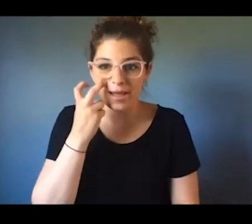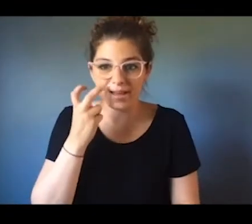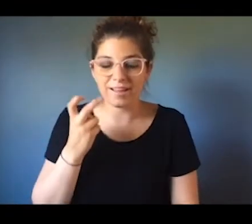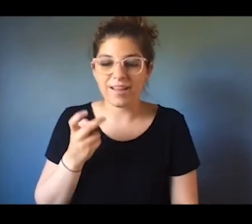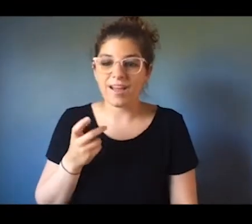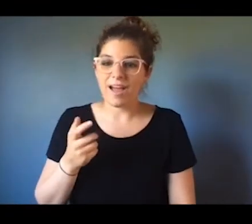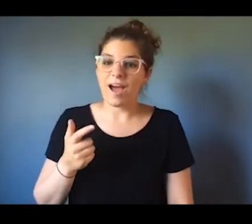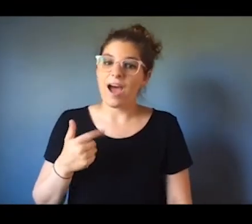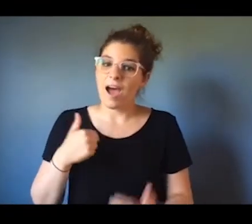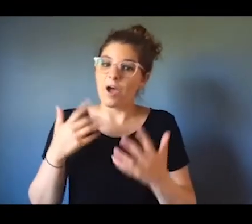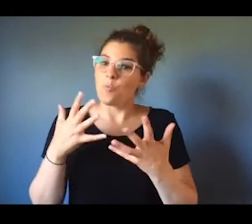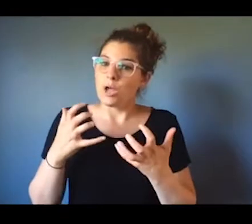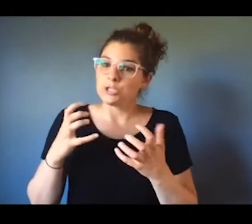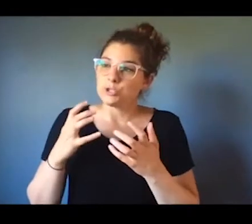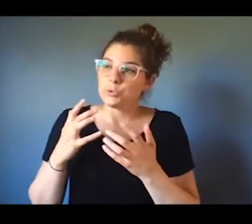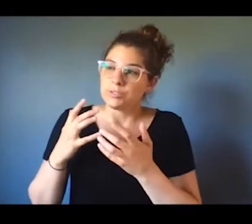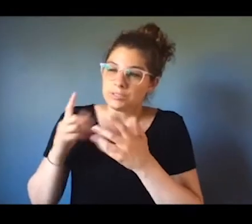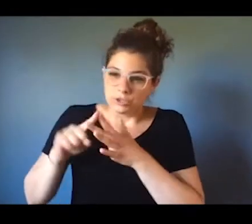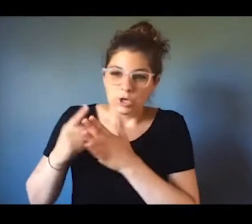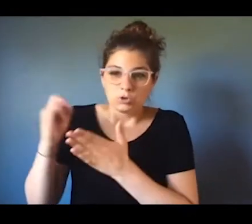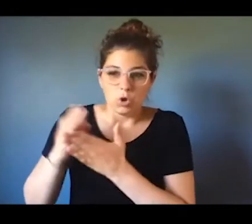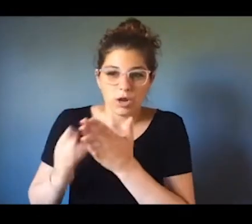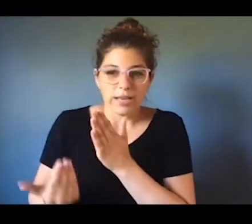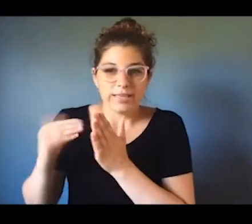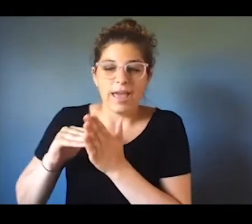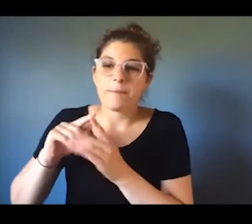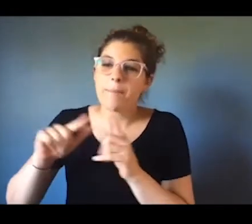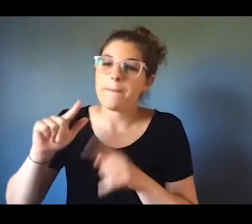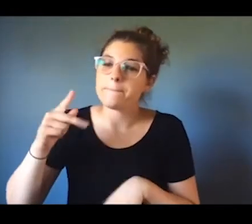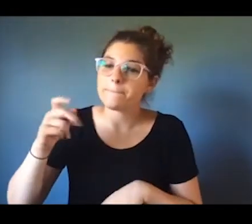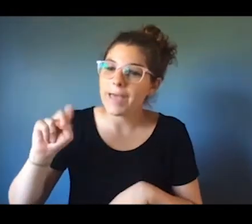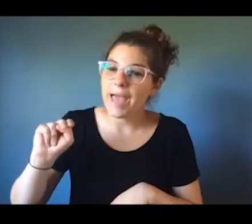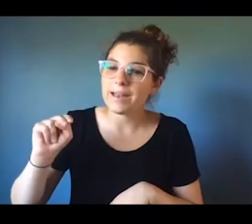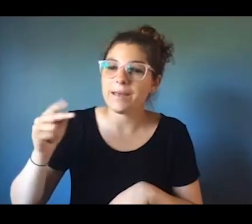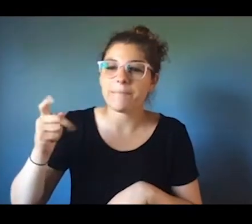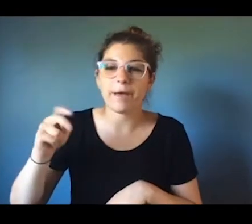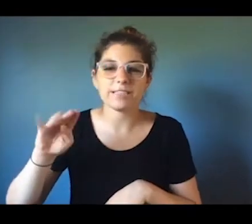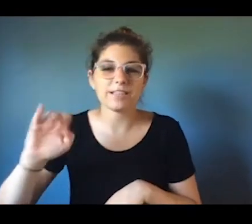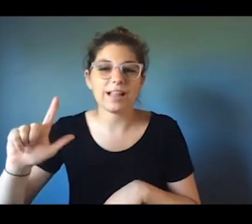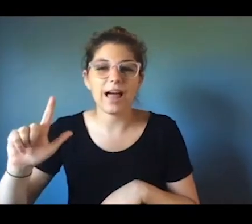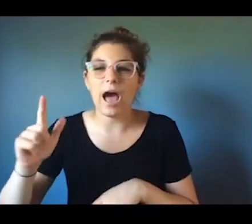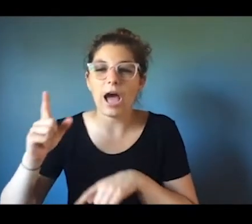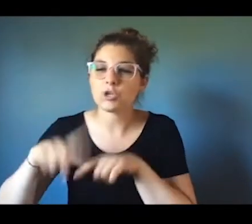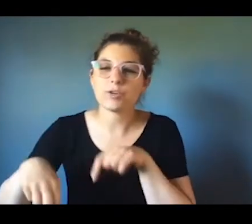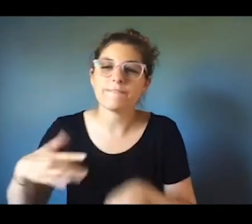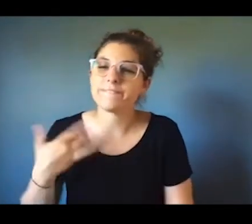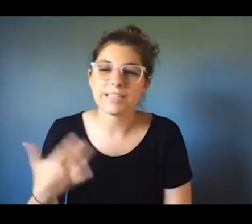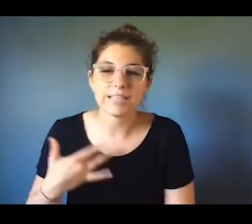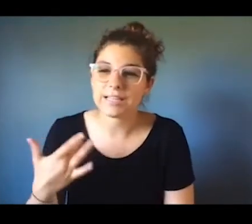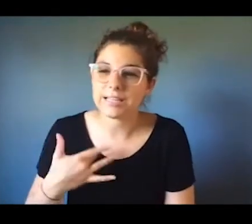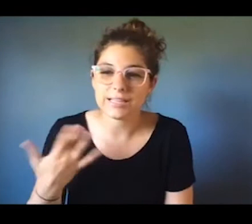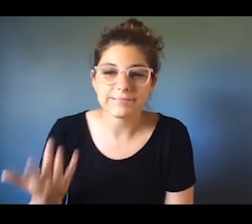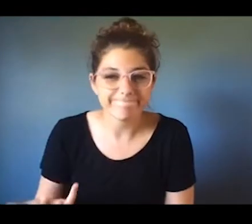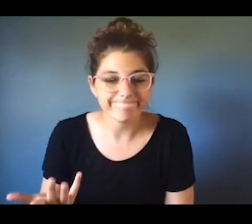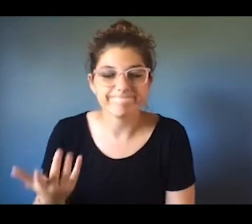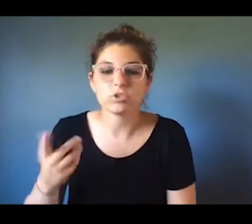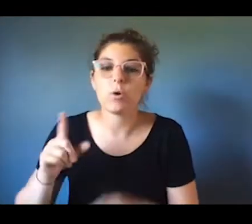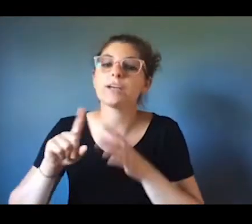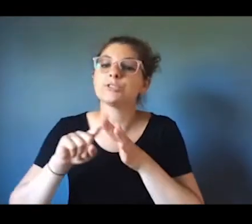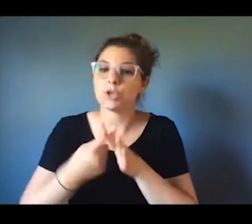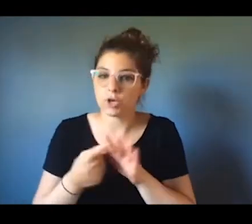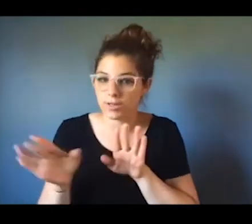I lost my eyesight. And I wanted to get back into drawing, but I couldn't feel pencils or pens anymore, any of the pen strokes or any of